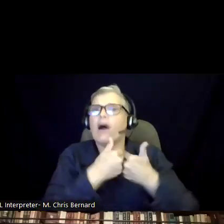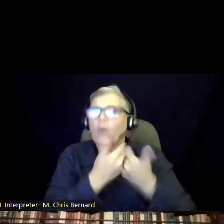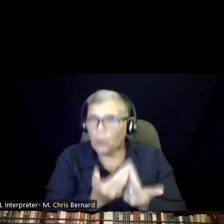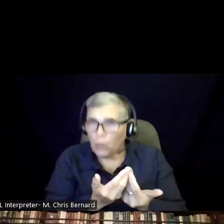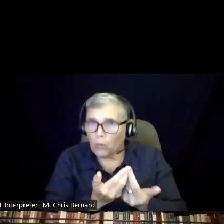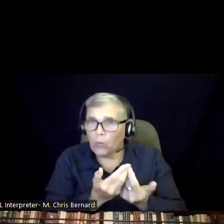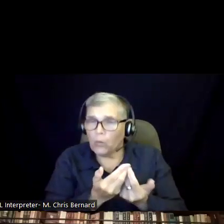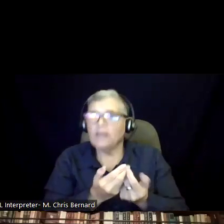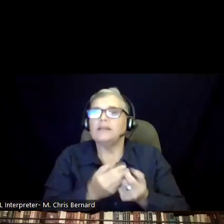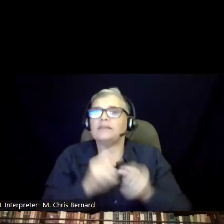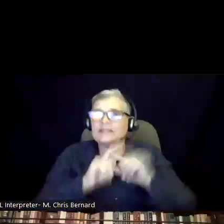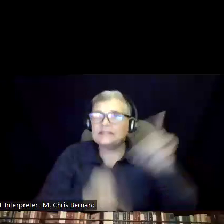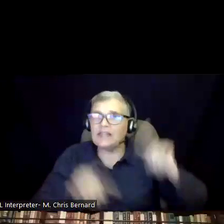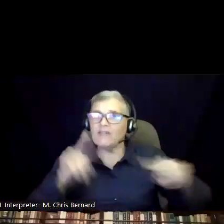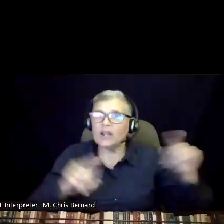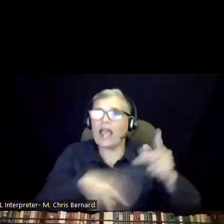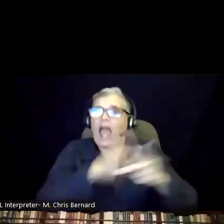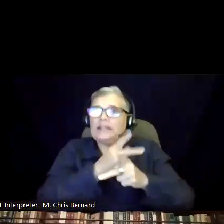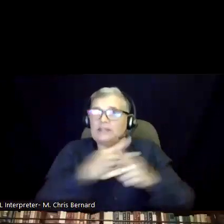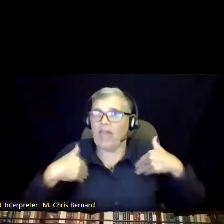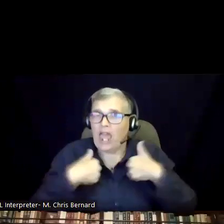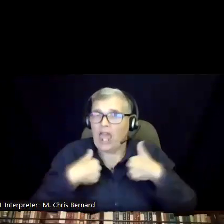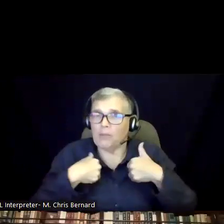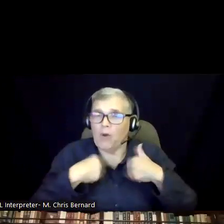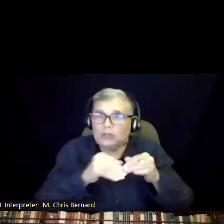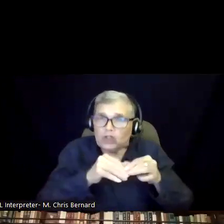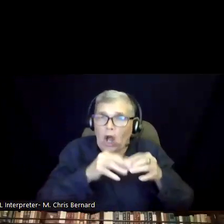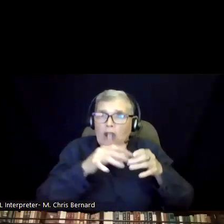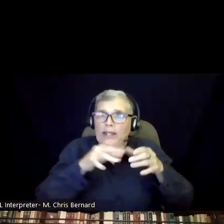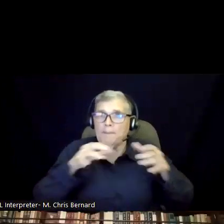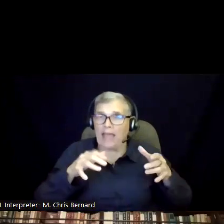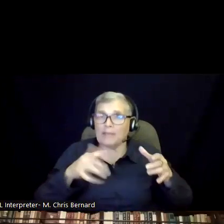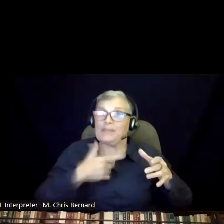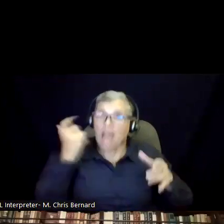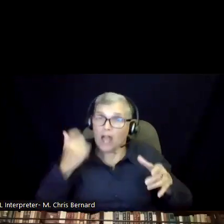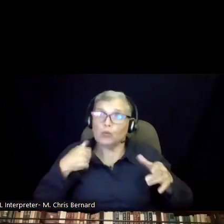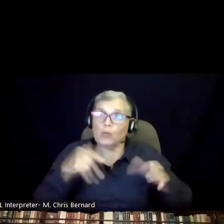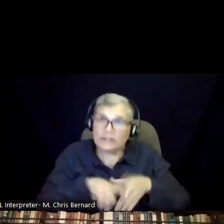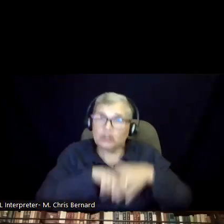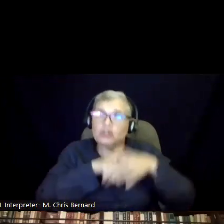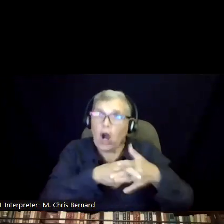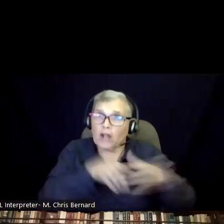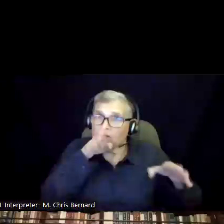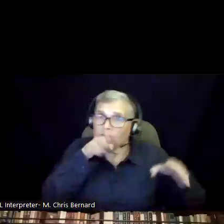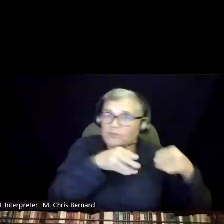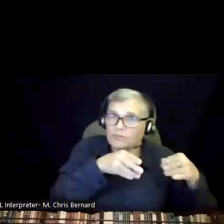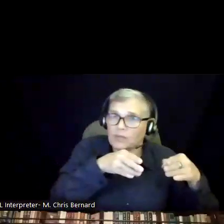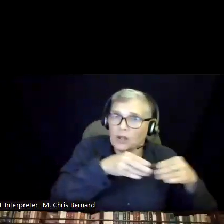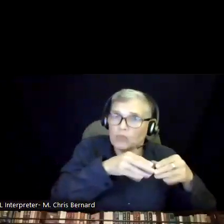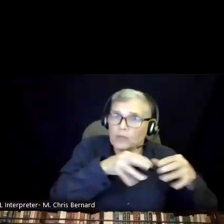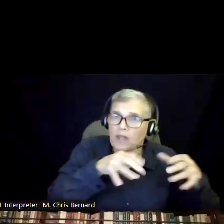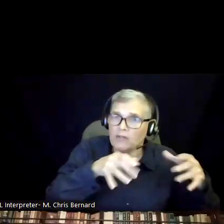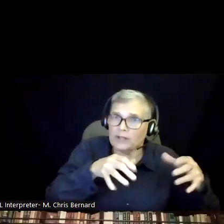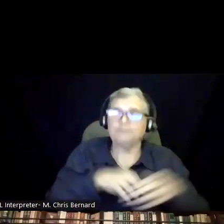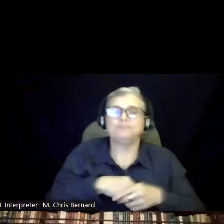of these species were brought back, or at least the start at our efforts at recovery. Now, the other important story